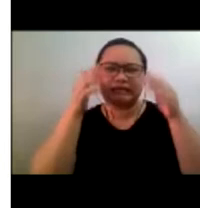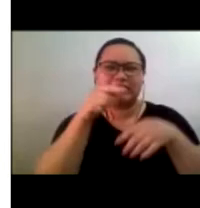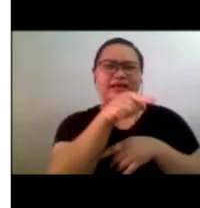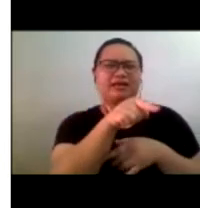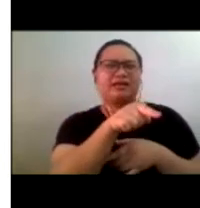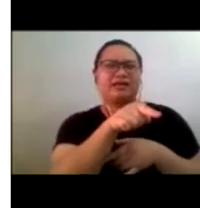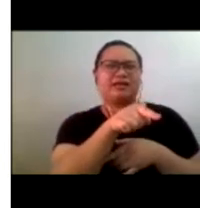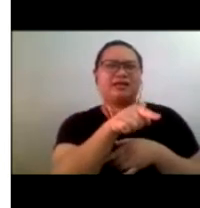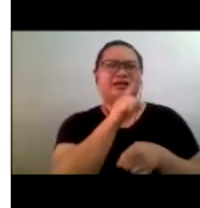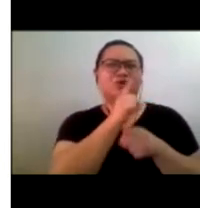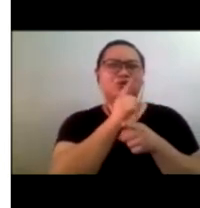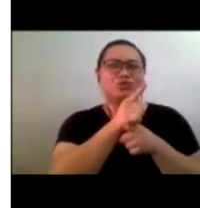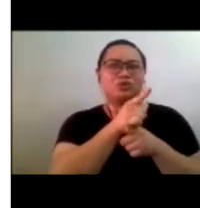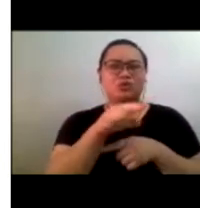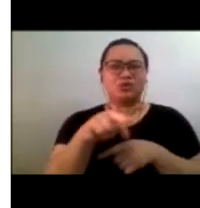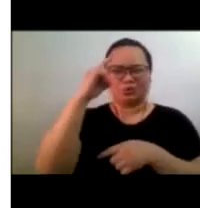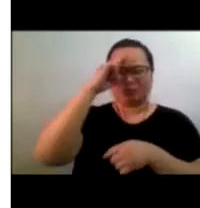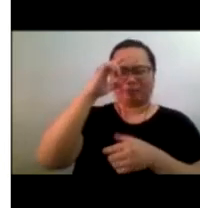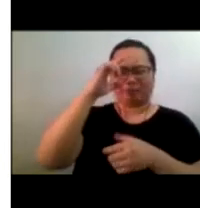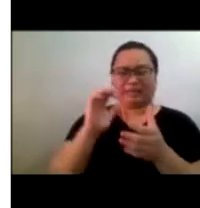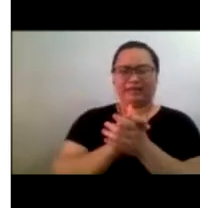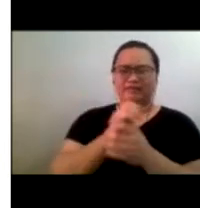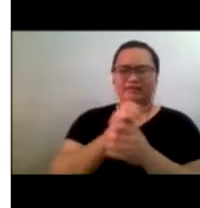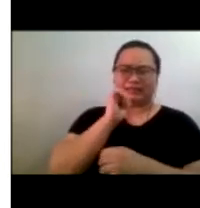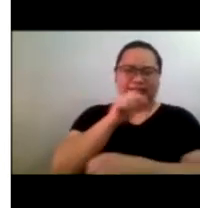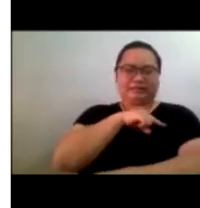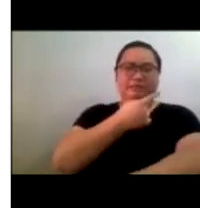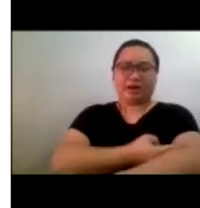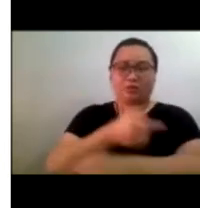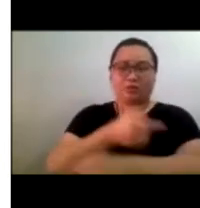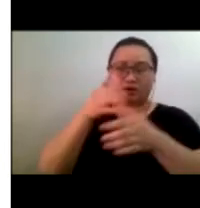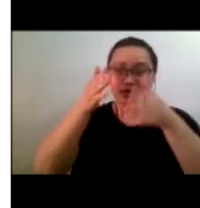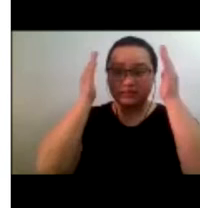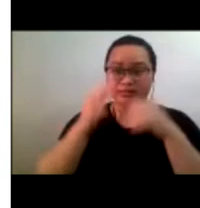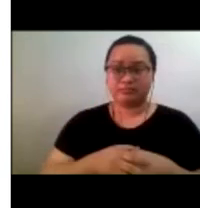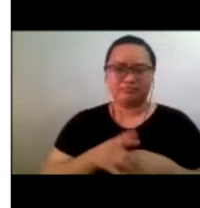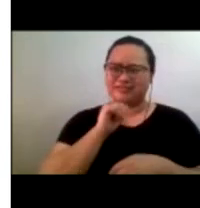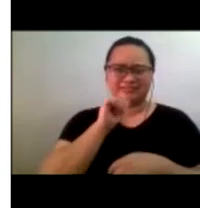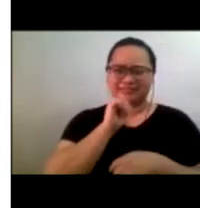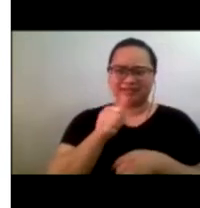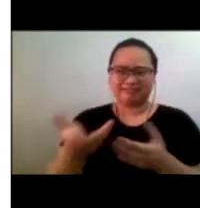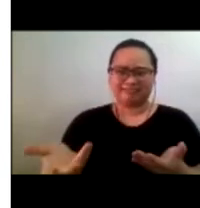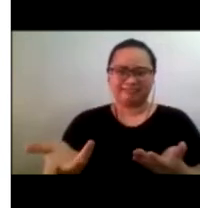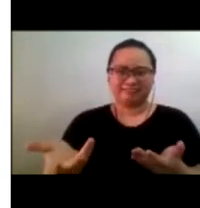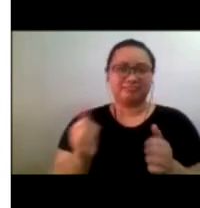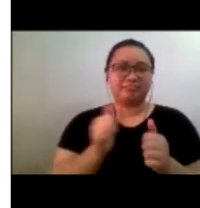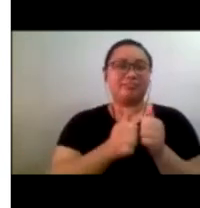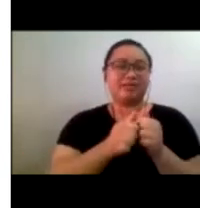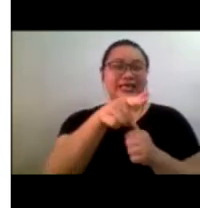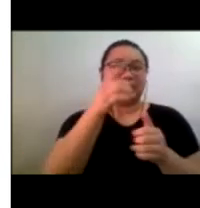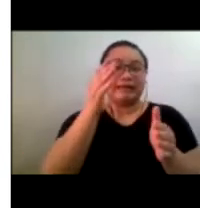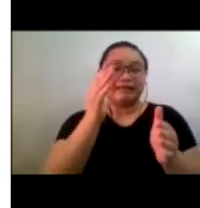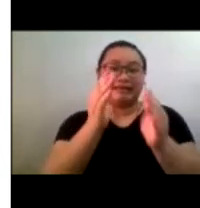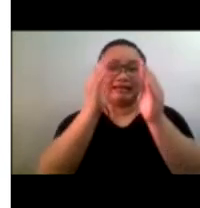by relinquishing power, and what is relinquished? The temporary power of speaking, asserting,